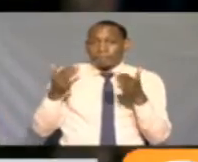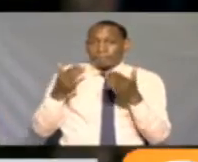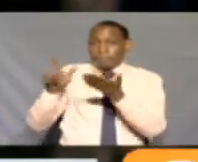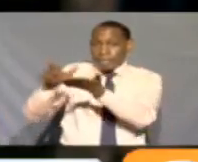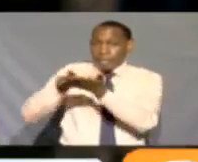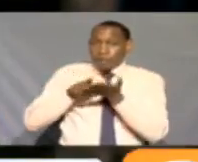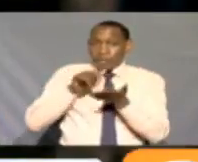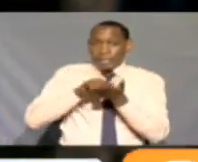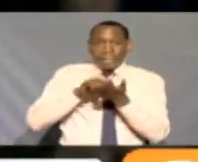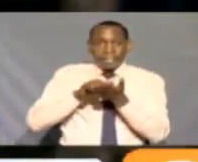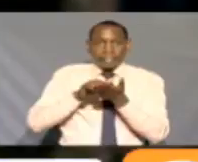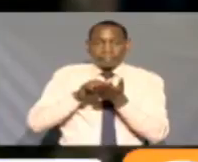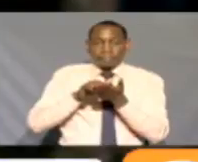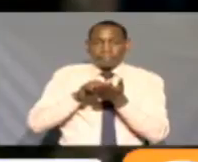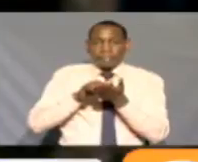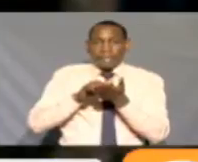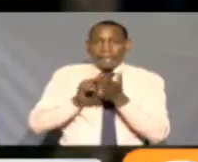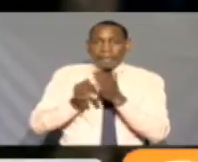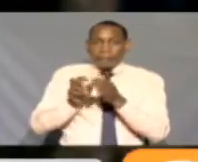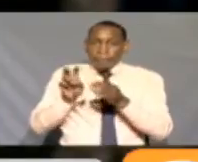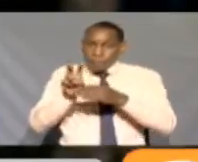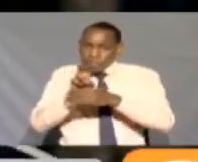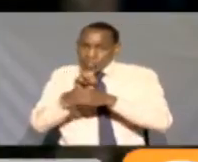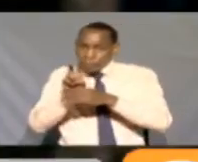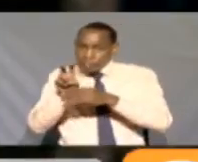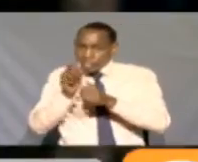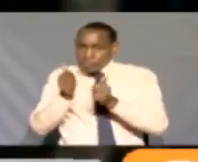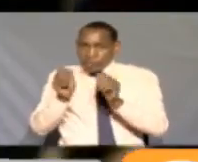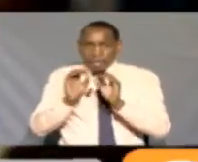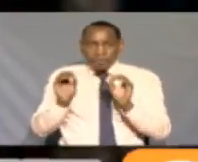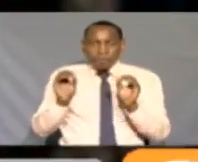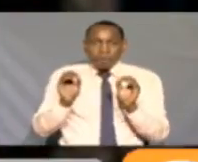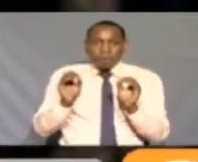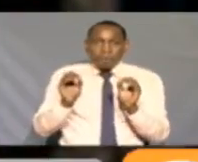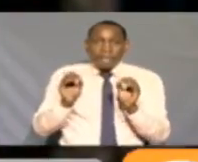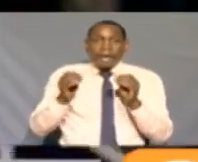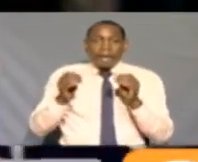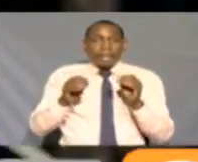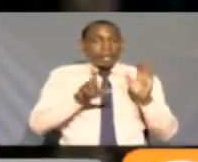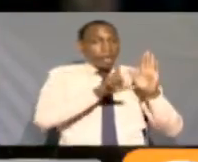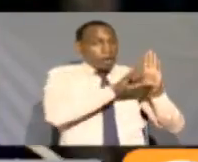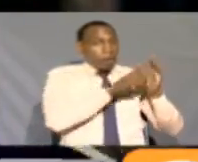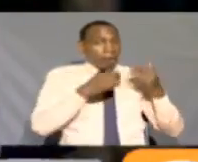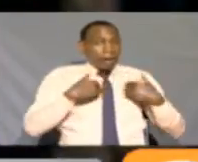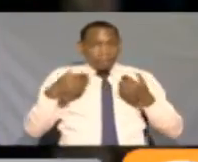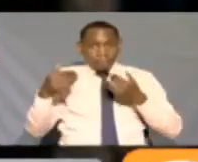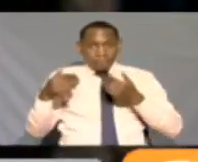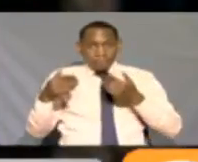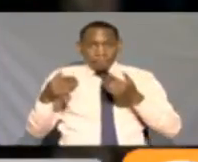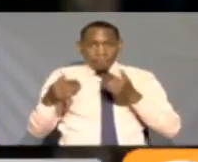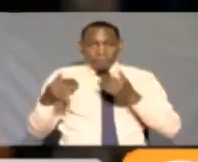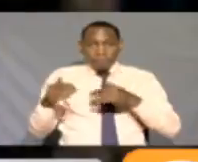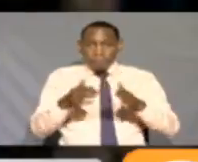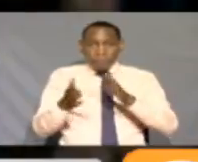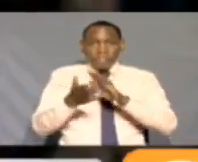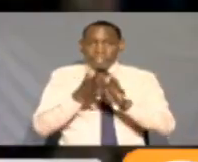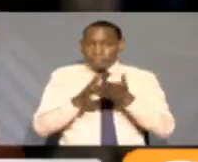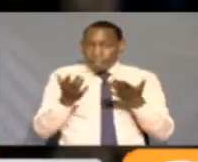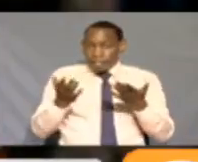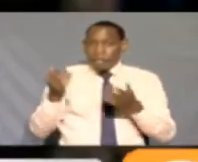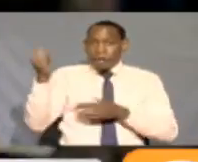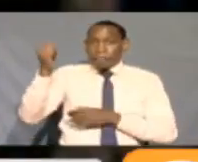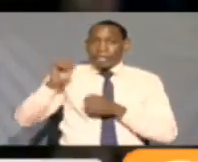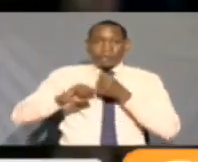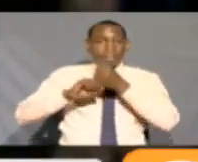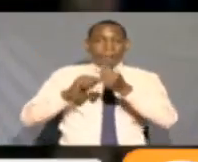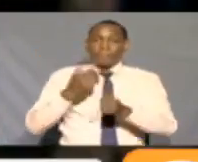facilities that don't have adequate scrutiny, because there is a bit of a lacuna in the law, and like we've said here, the political will is